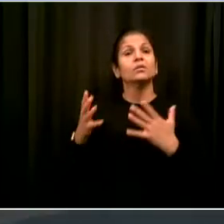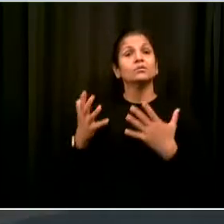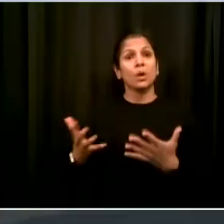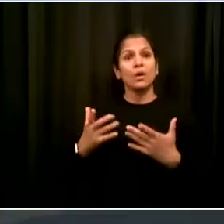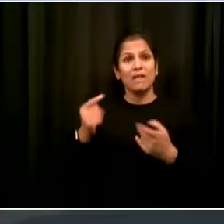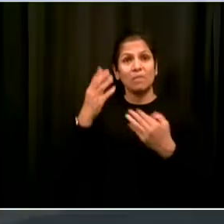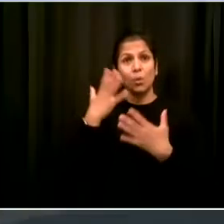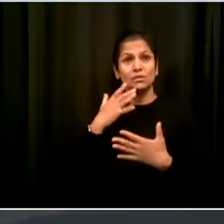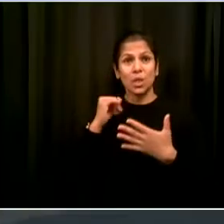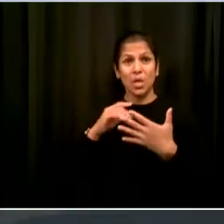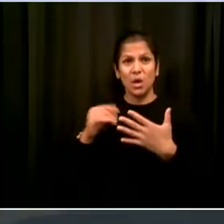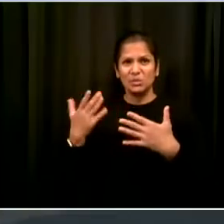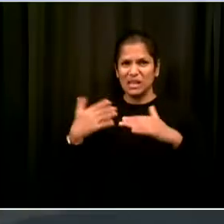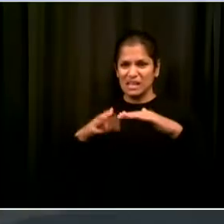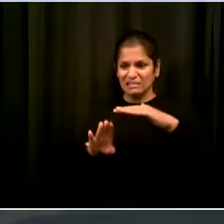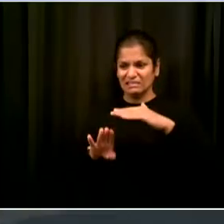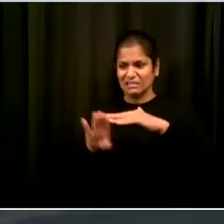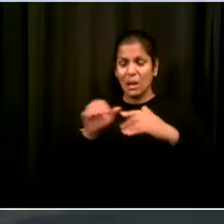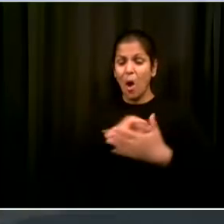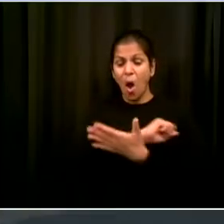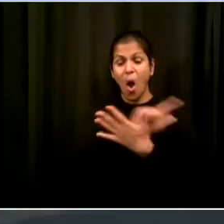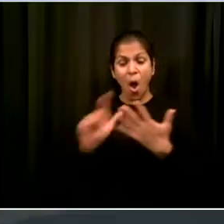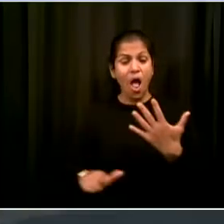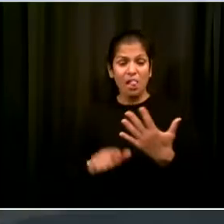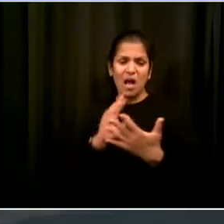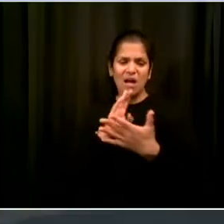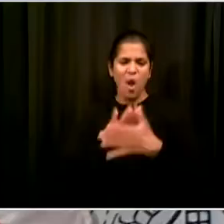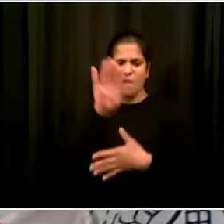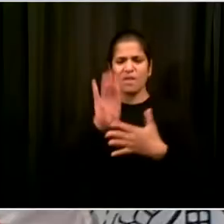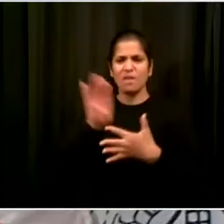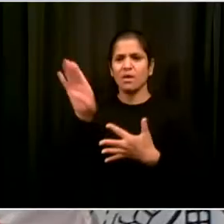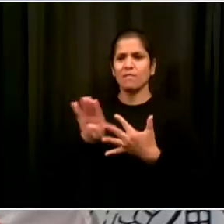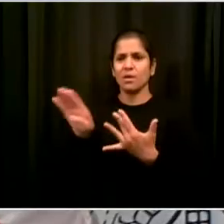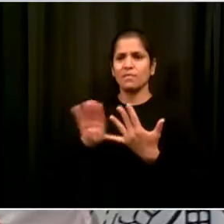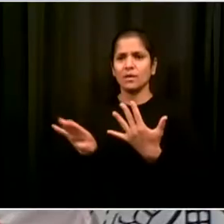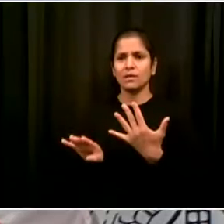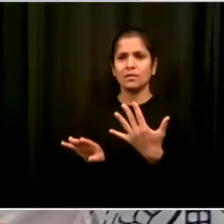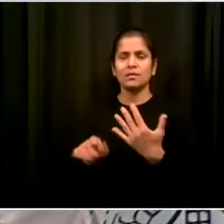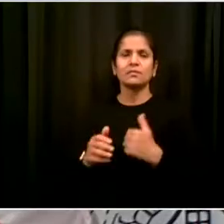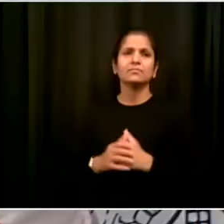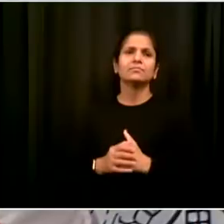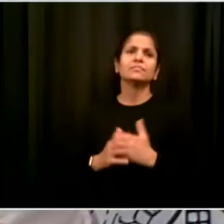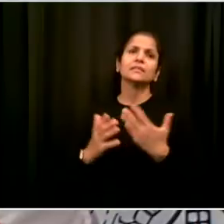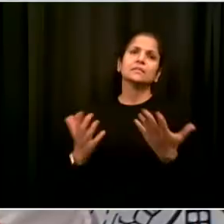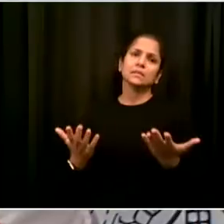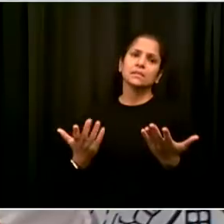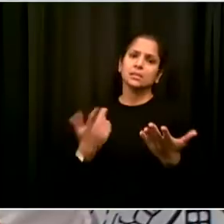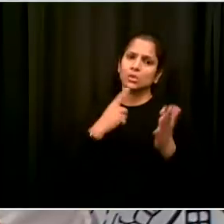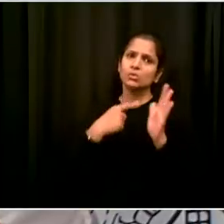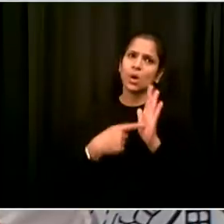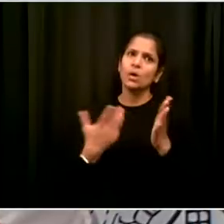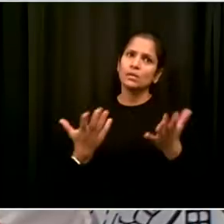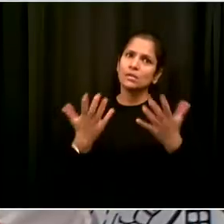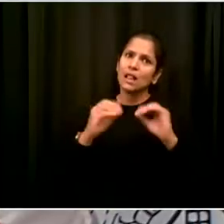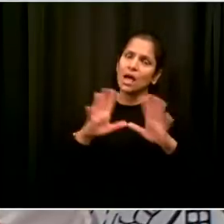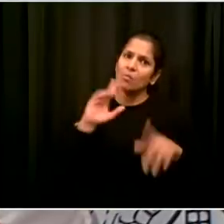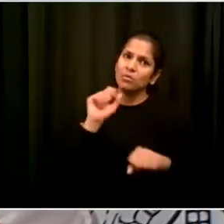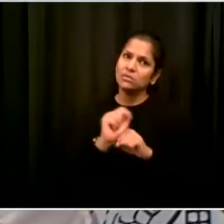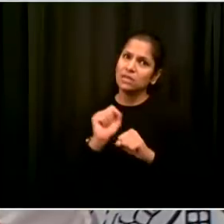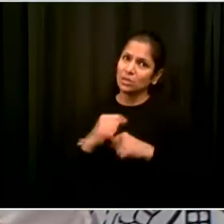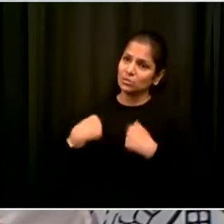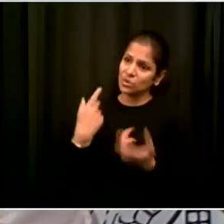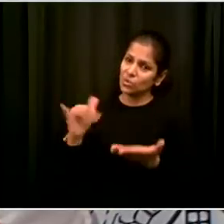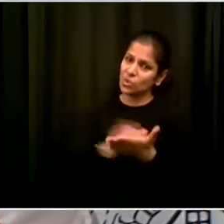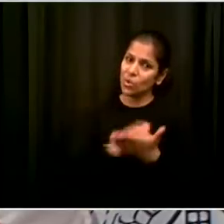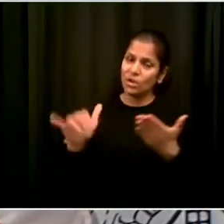unfortunately surpassed their thresholds. This is an indicator, this is a sign, I should say, of how deep this crisis is right now, how much